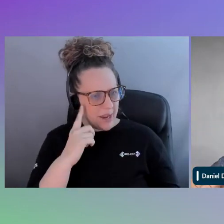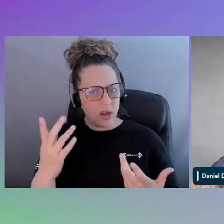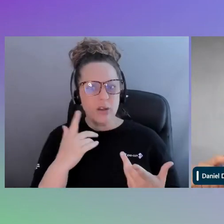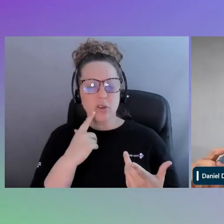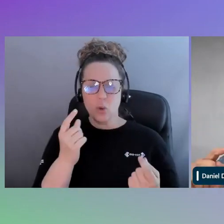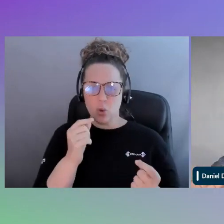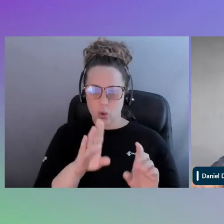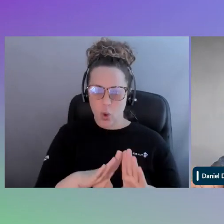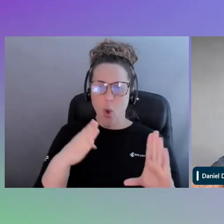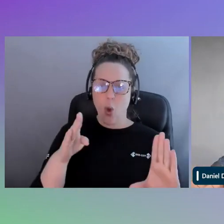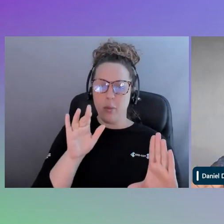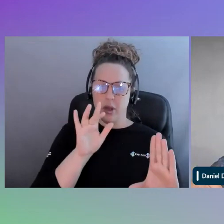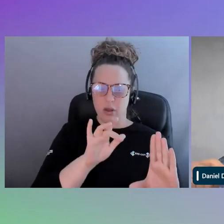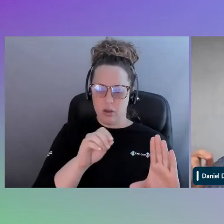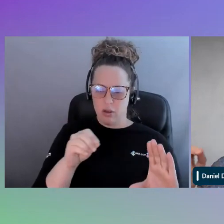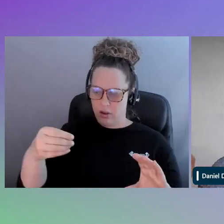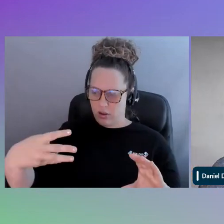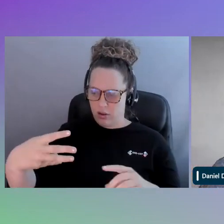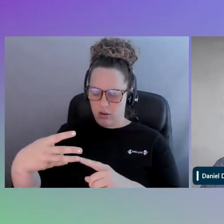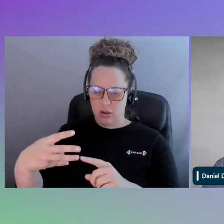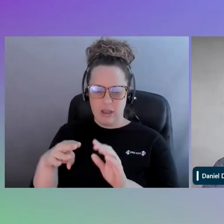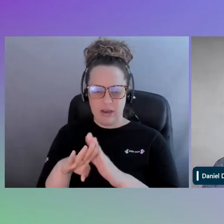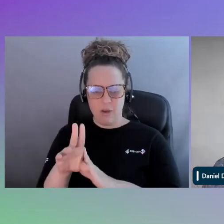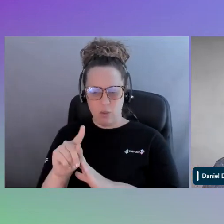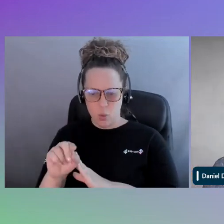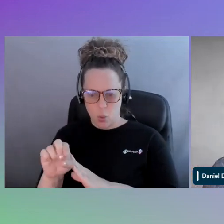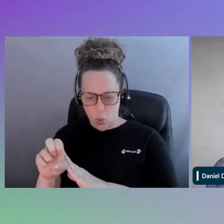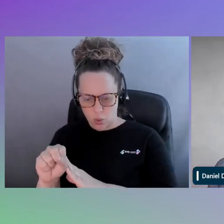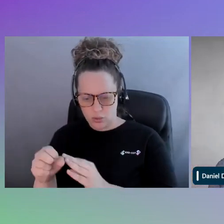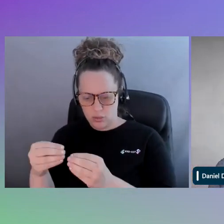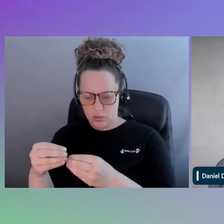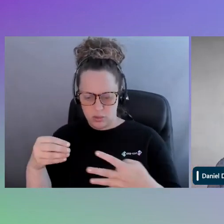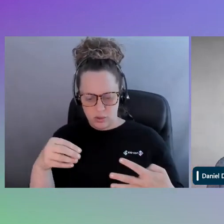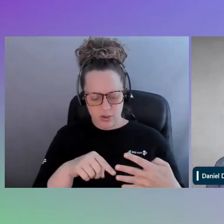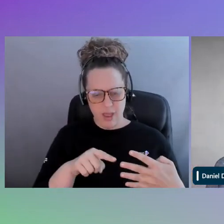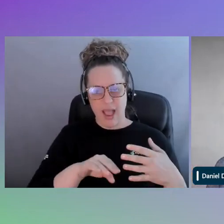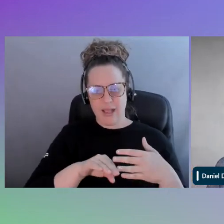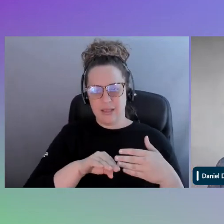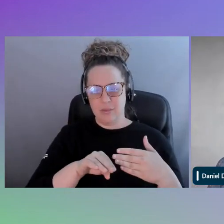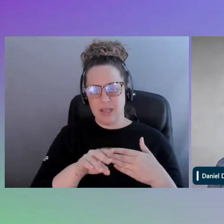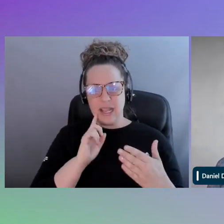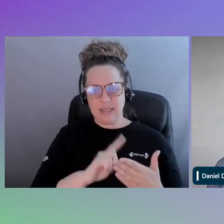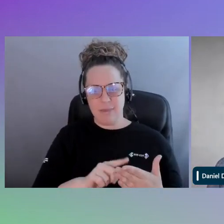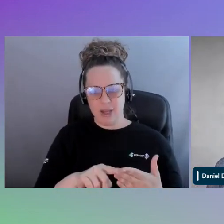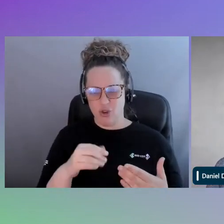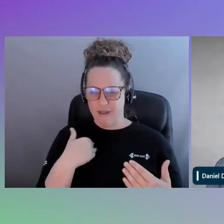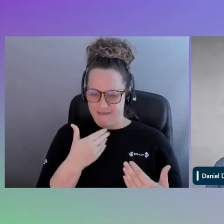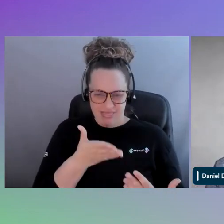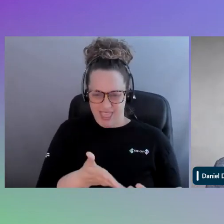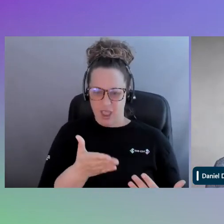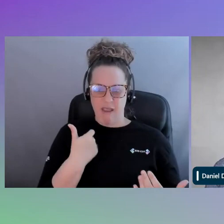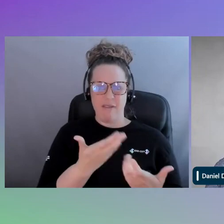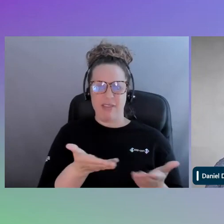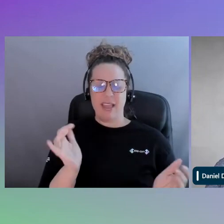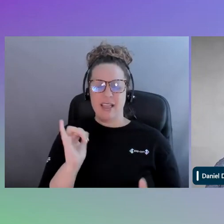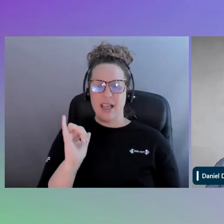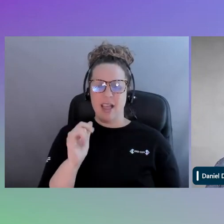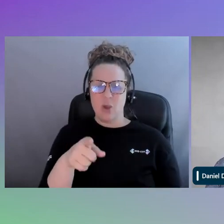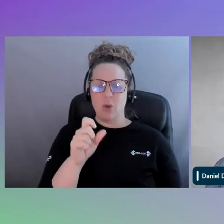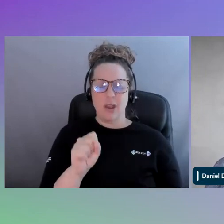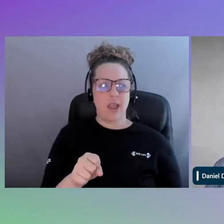menu, developer tools, and then Accessibility Inspector. And that has great things like you